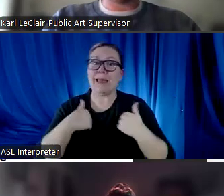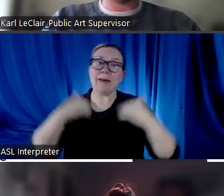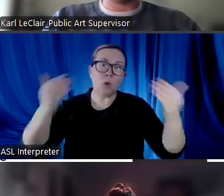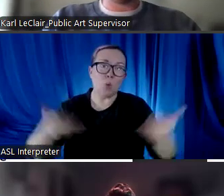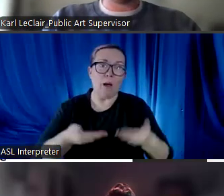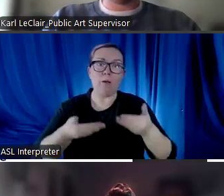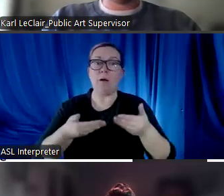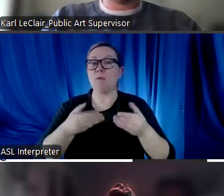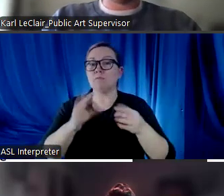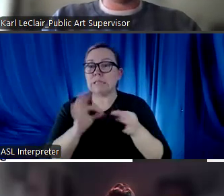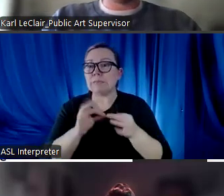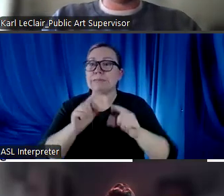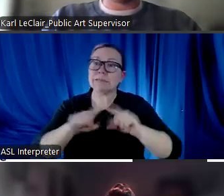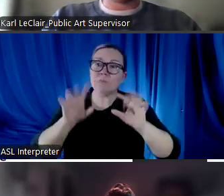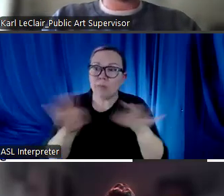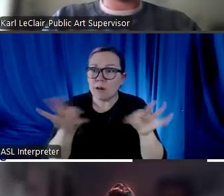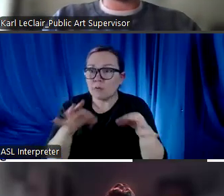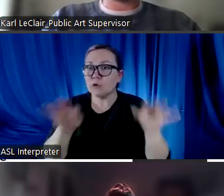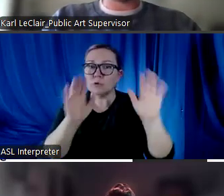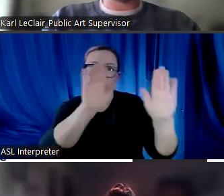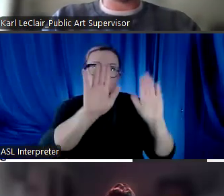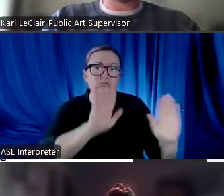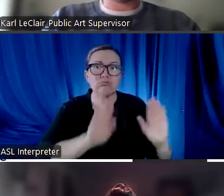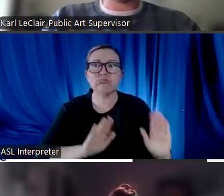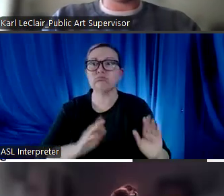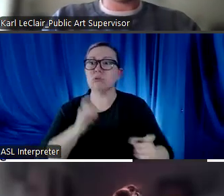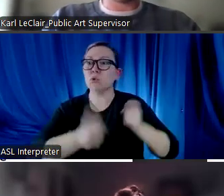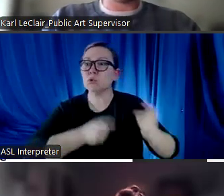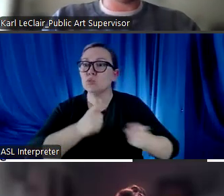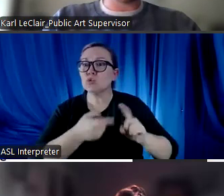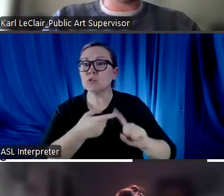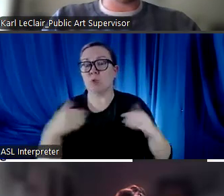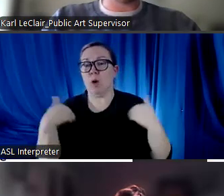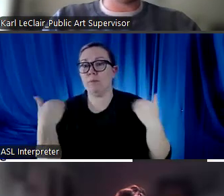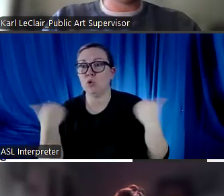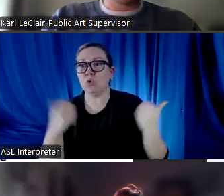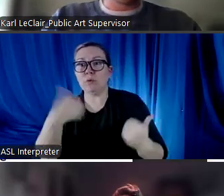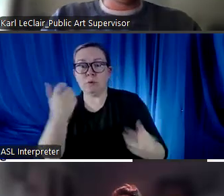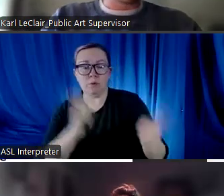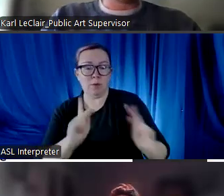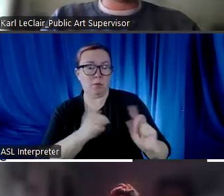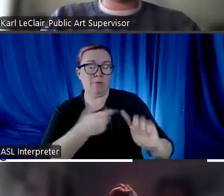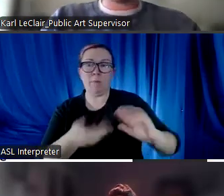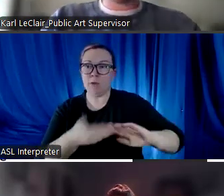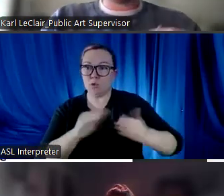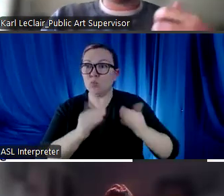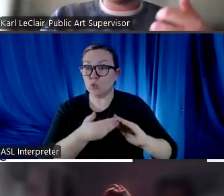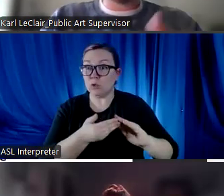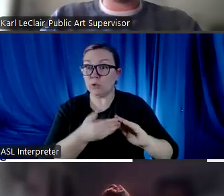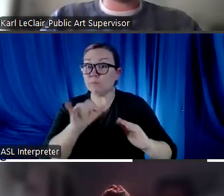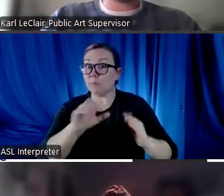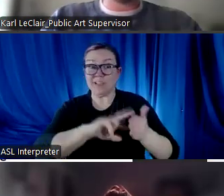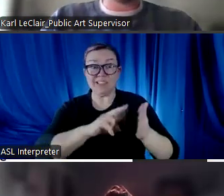different languages and contributions from youth and other community members. That was intended to be a